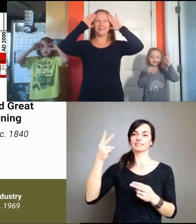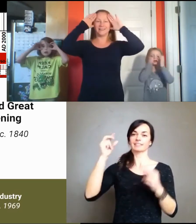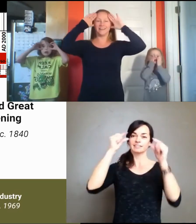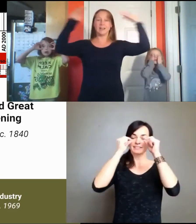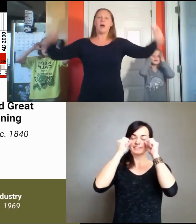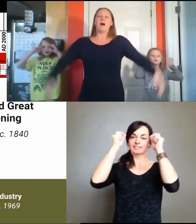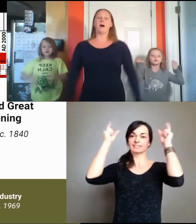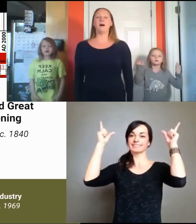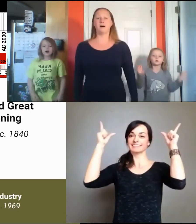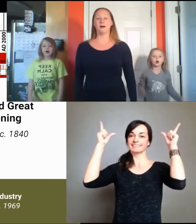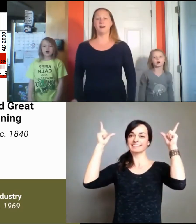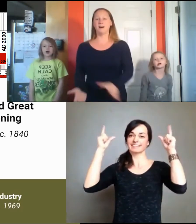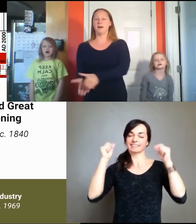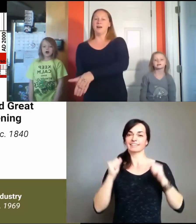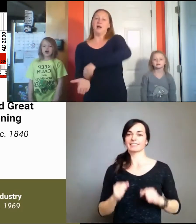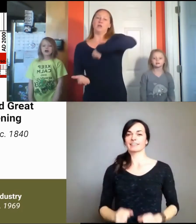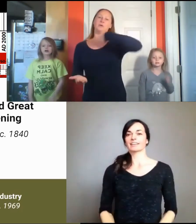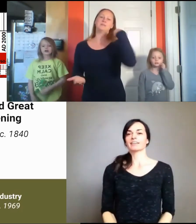Great Awakening.